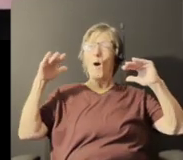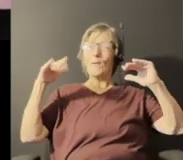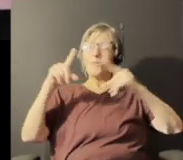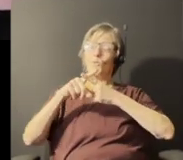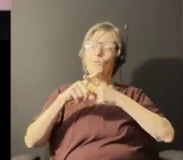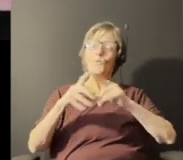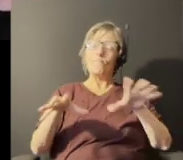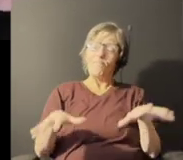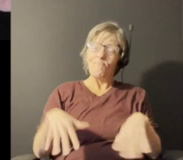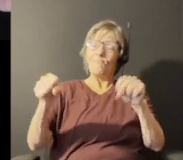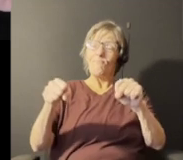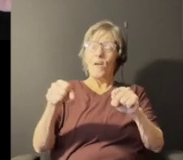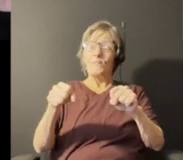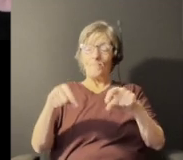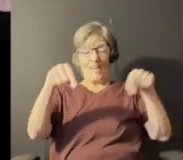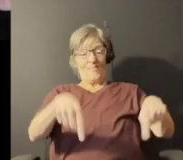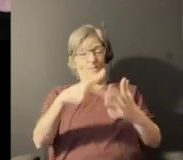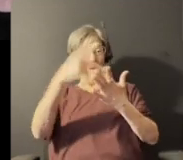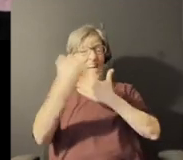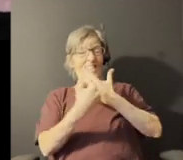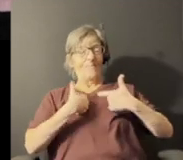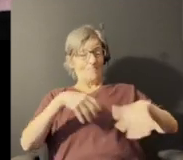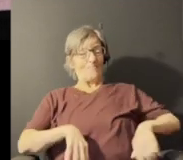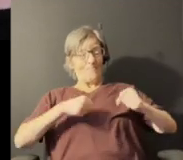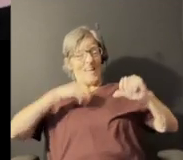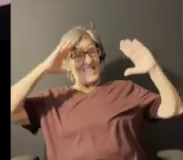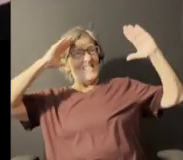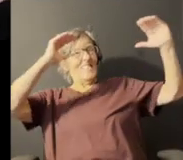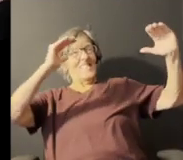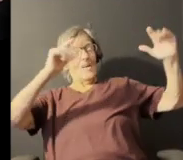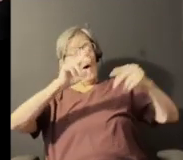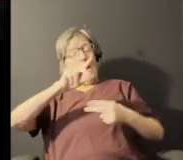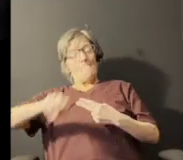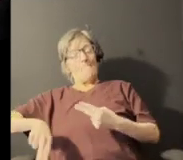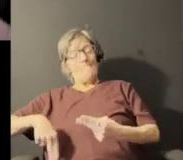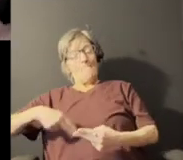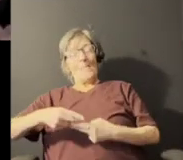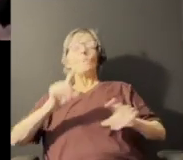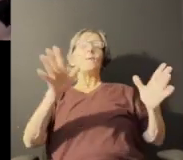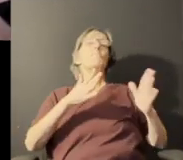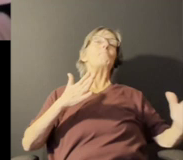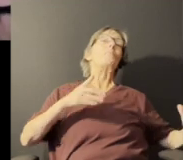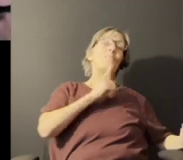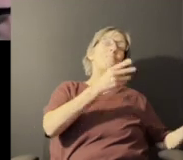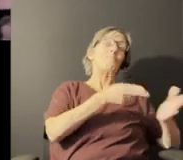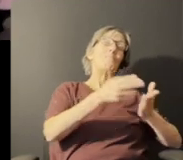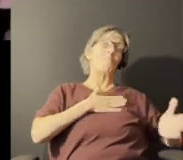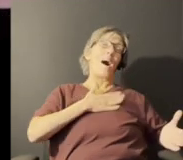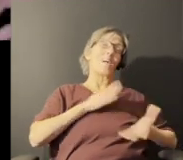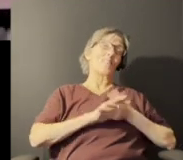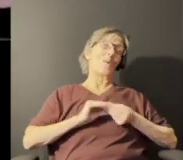hoping to do with, so this project is all about, well, it's my story,